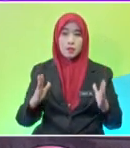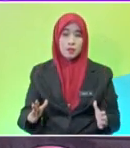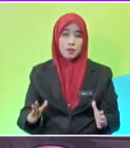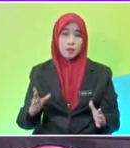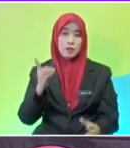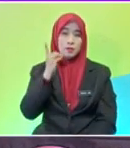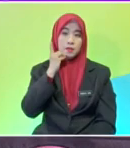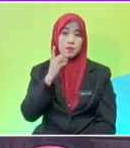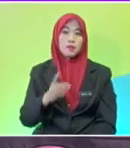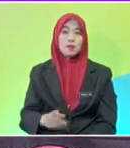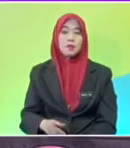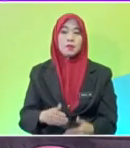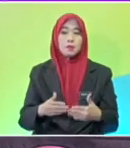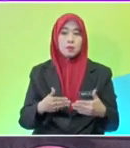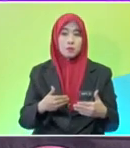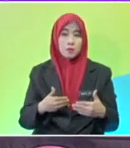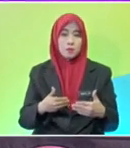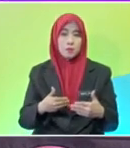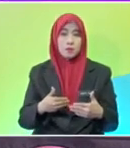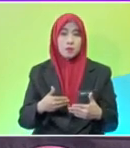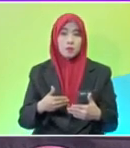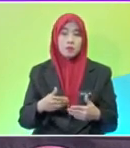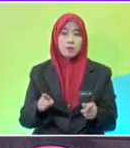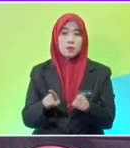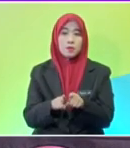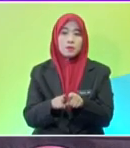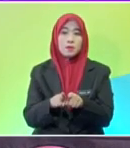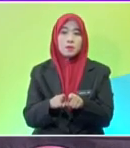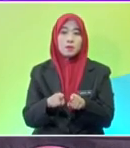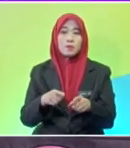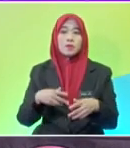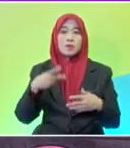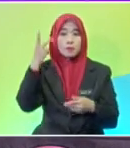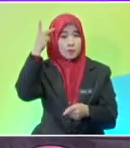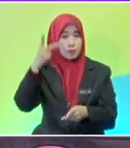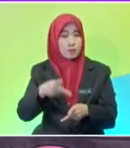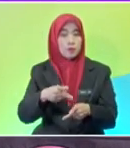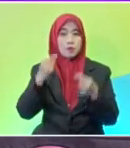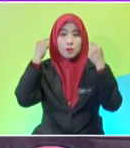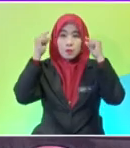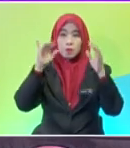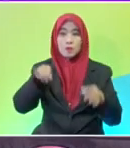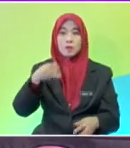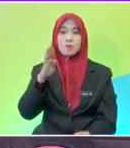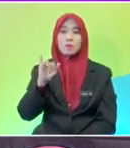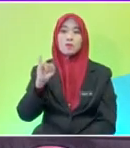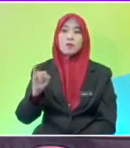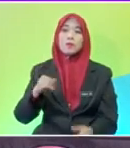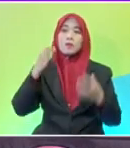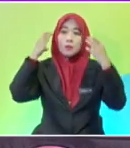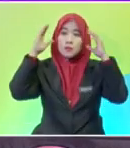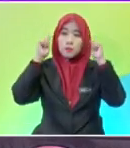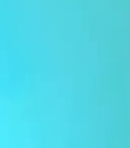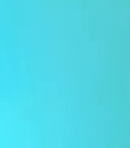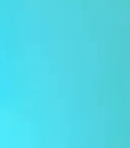studio. But before that, let me first introduce our sign language interpreter here today with us, who is none other than teacher